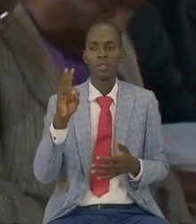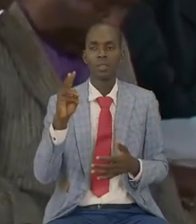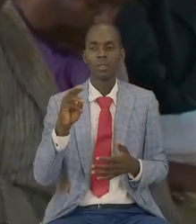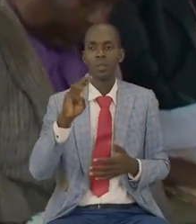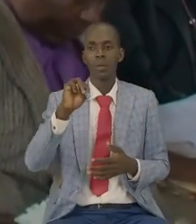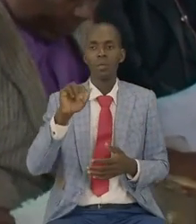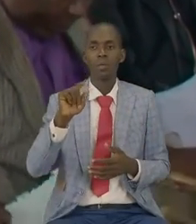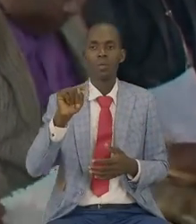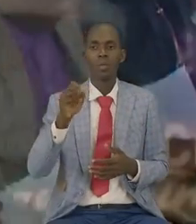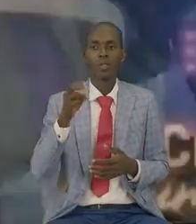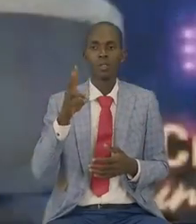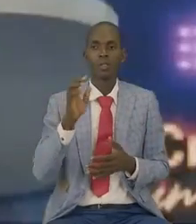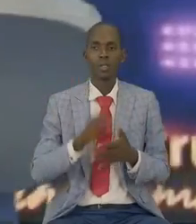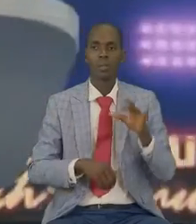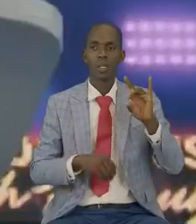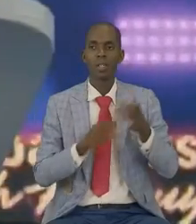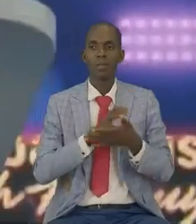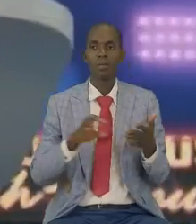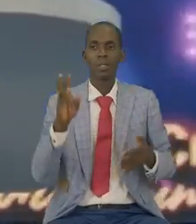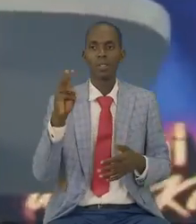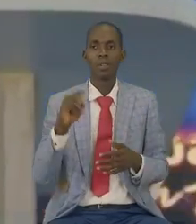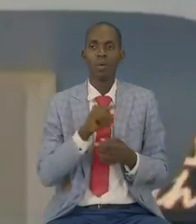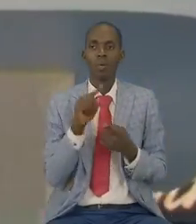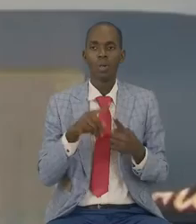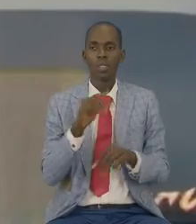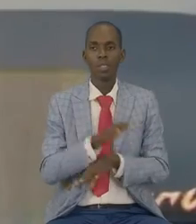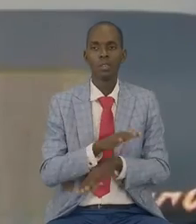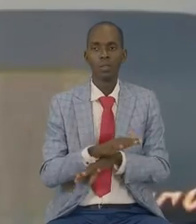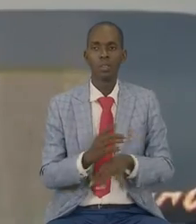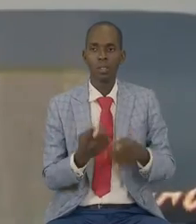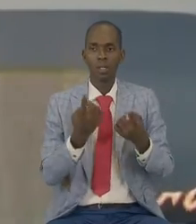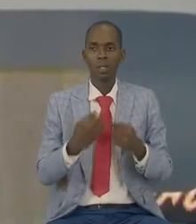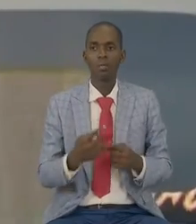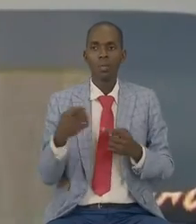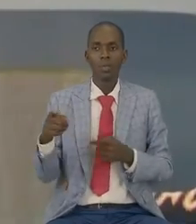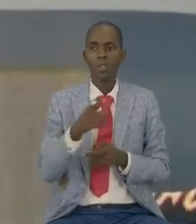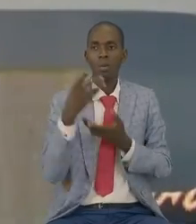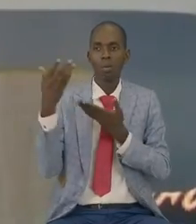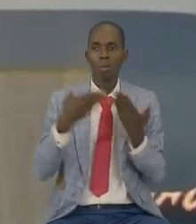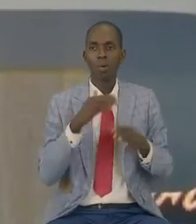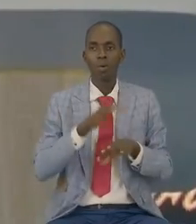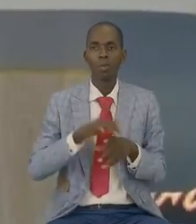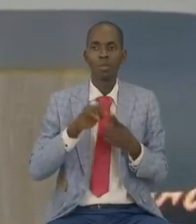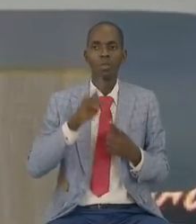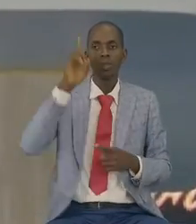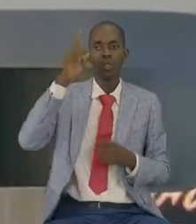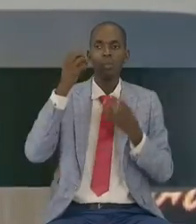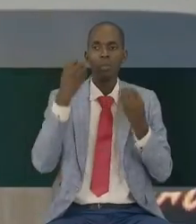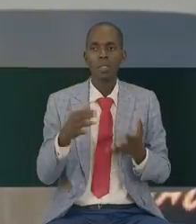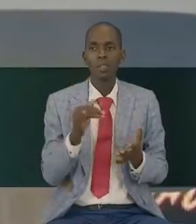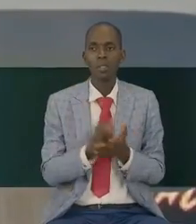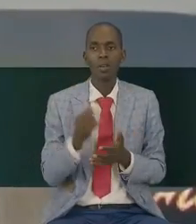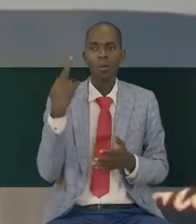verse 16. When the evening was come, they brought unto him many that were possessed